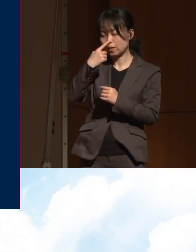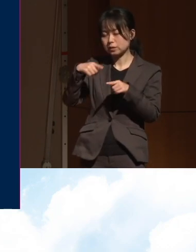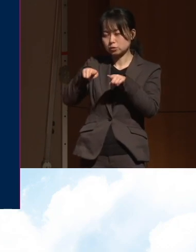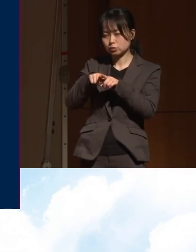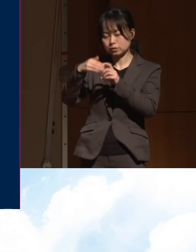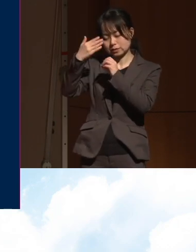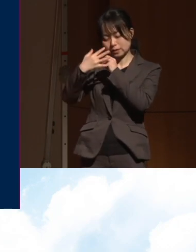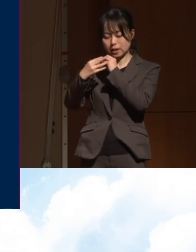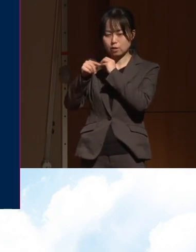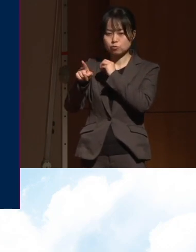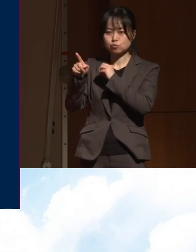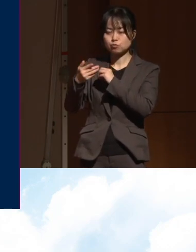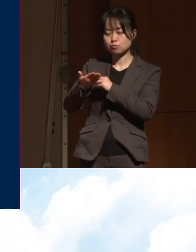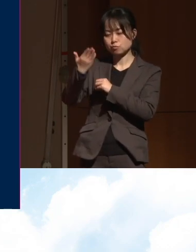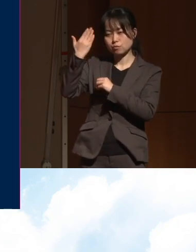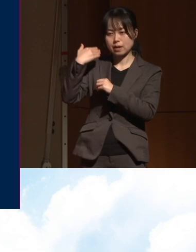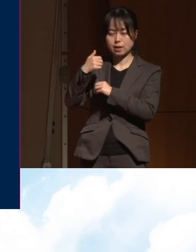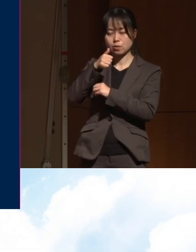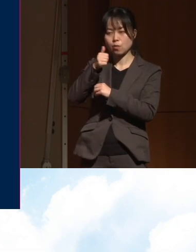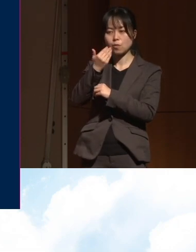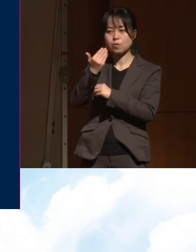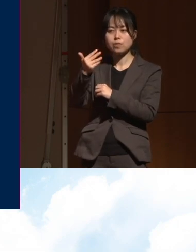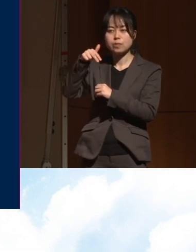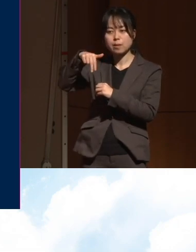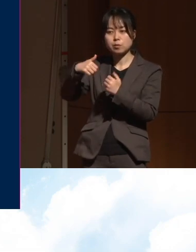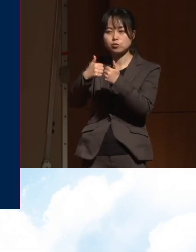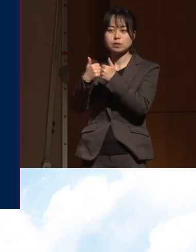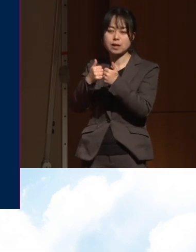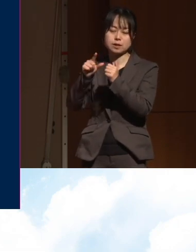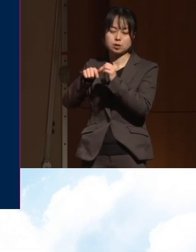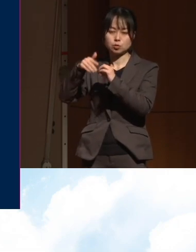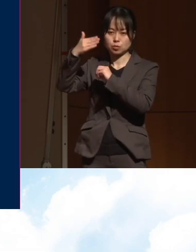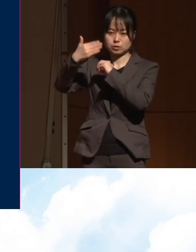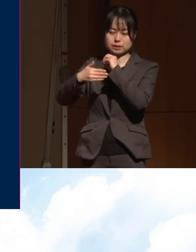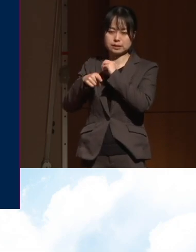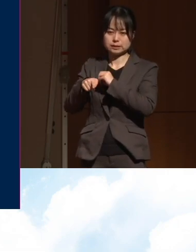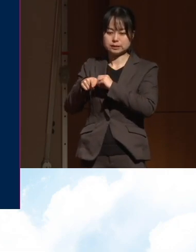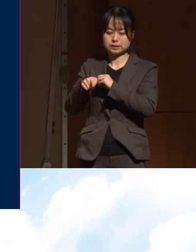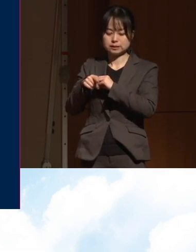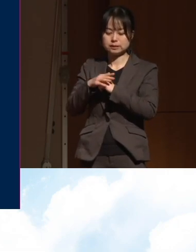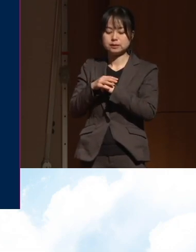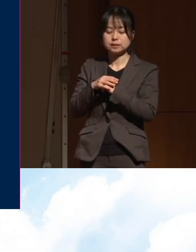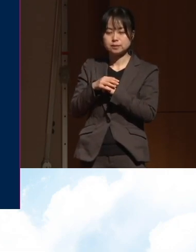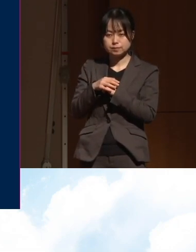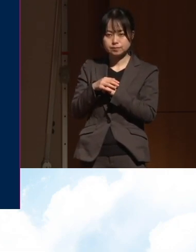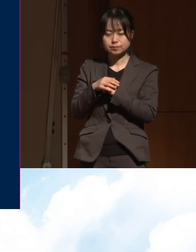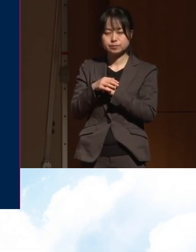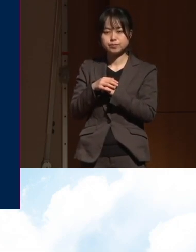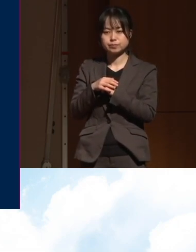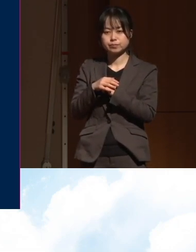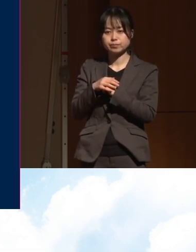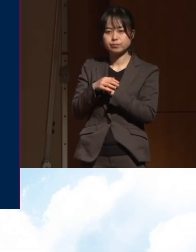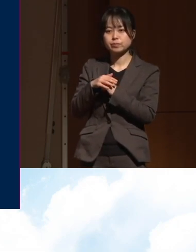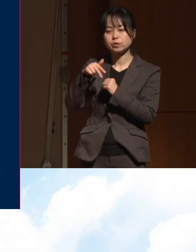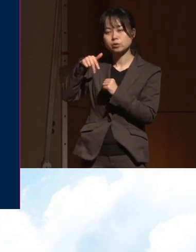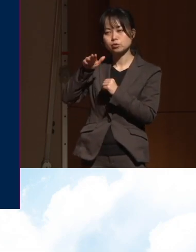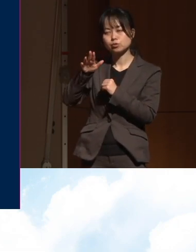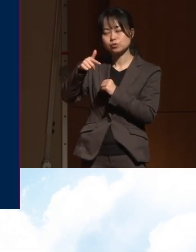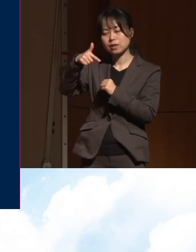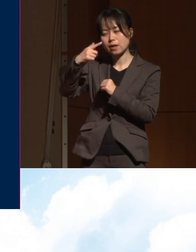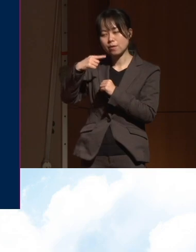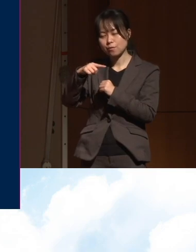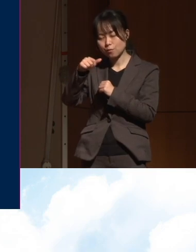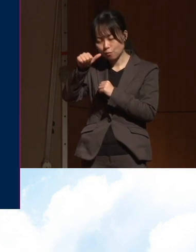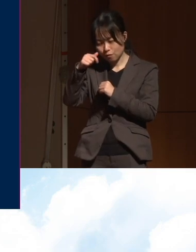2020. We're sitting on stage with Ms. Chan, who is the moderator, but importantly, Stefan Bancel, who is the CEO